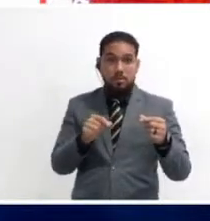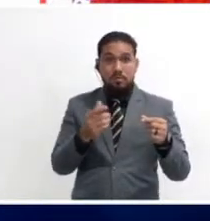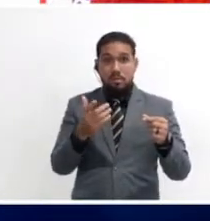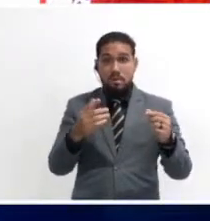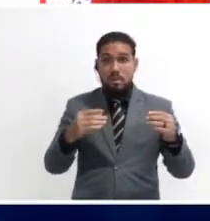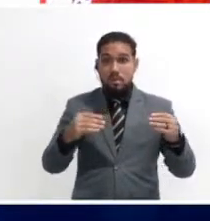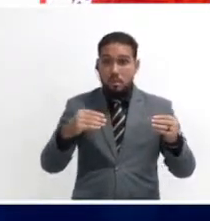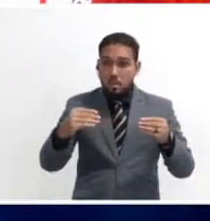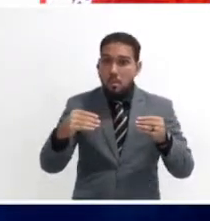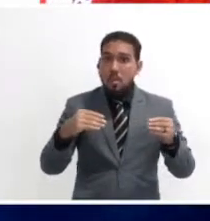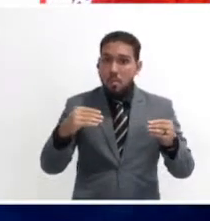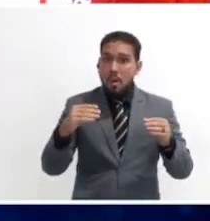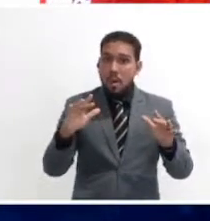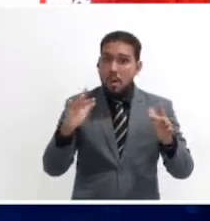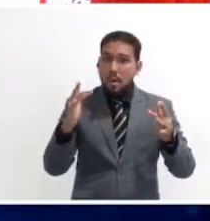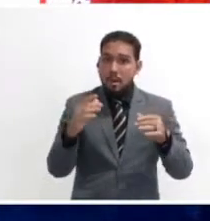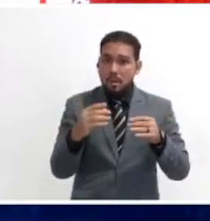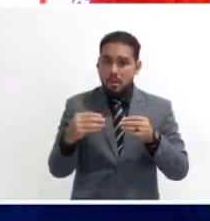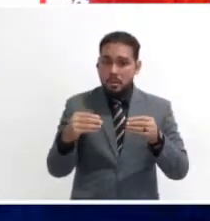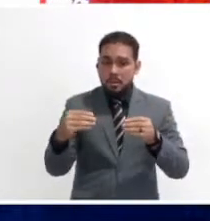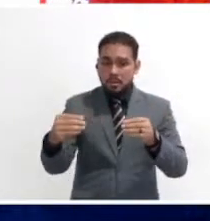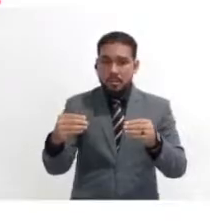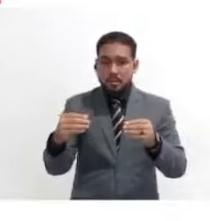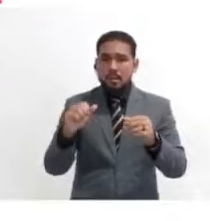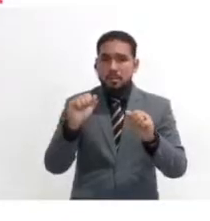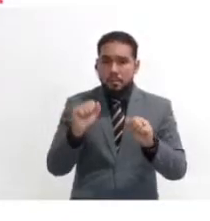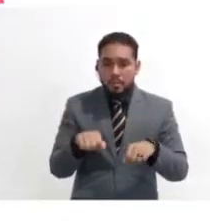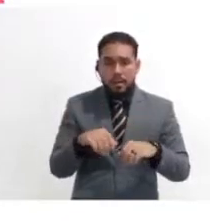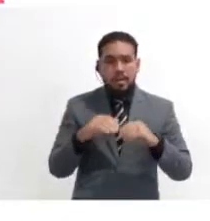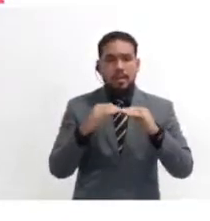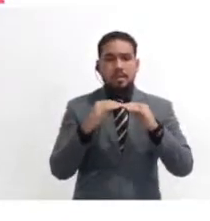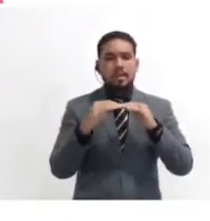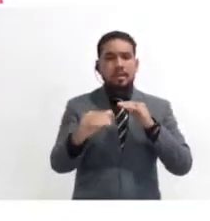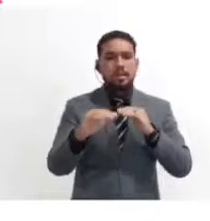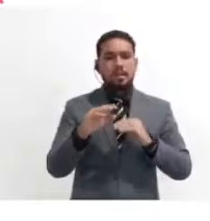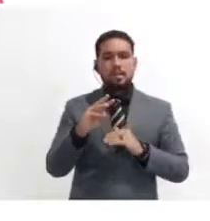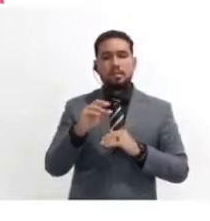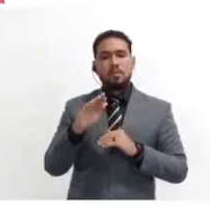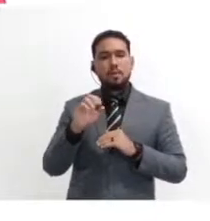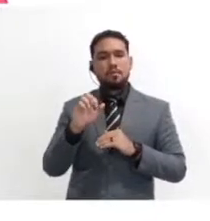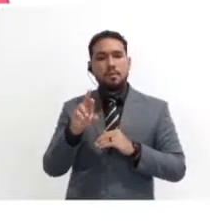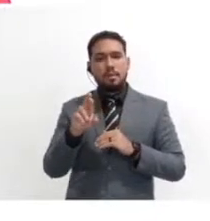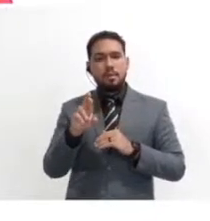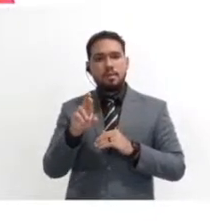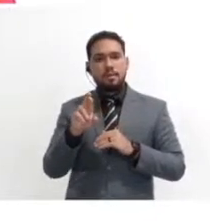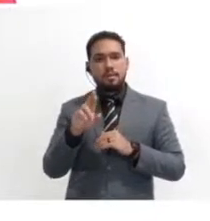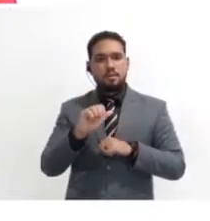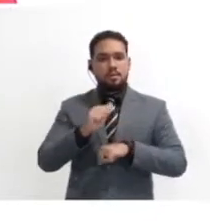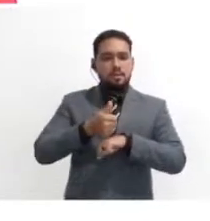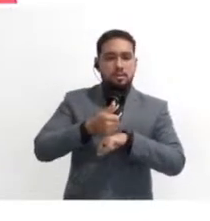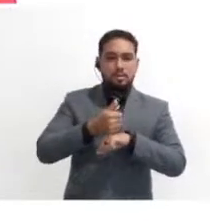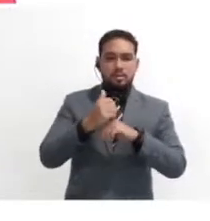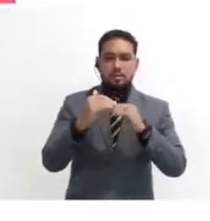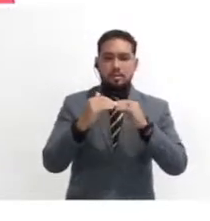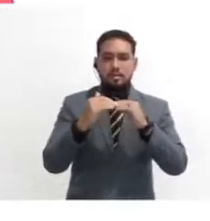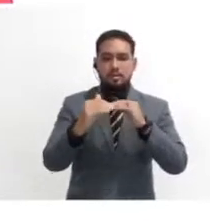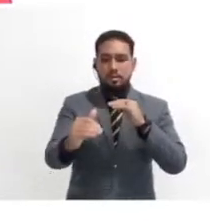done at the wafer level. It means that it can be done all at once on many different chips.